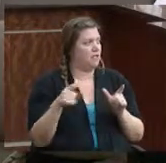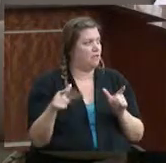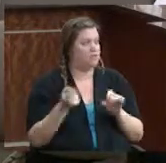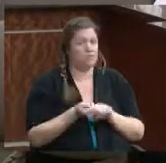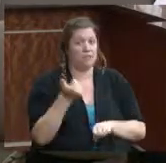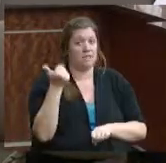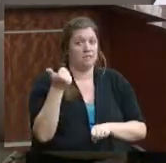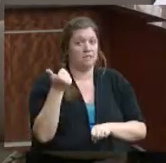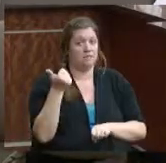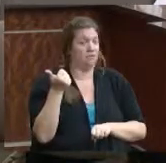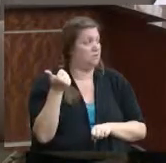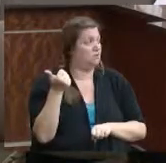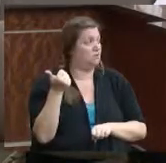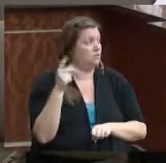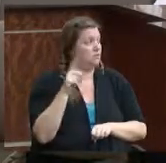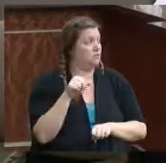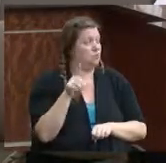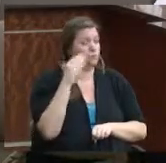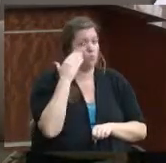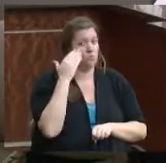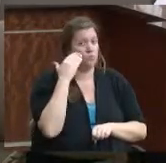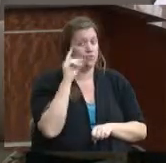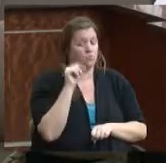deleted. Do you know